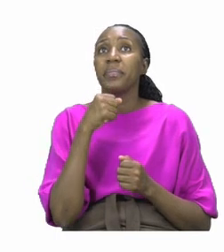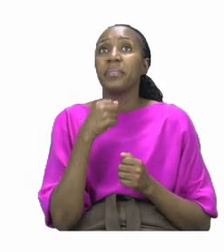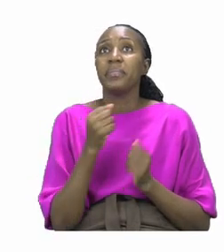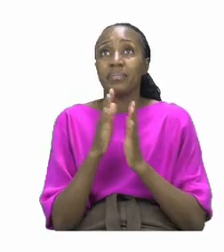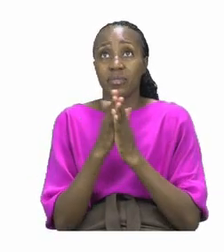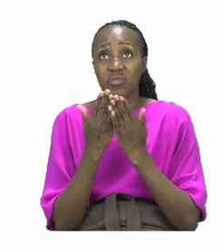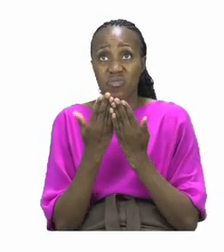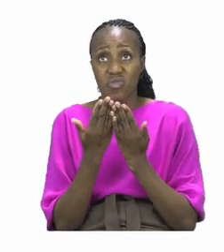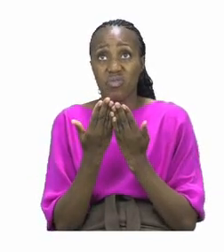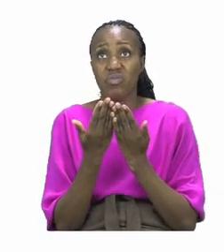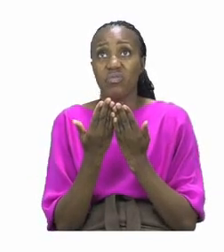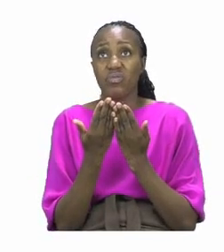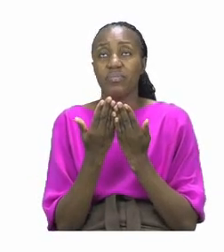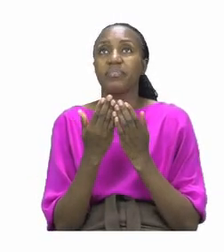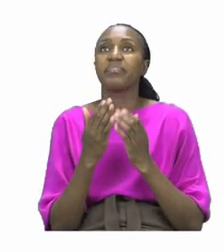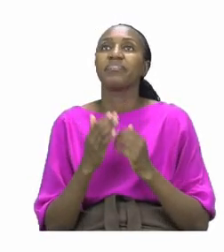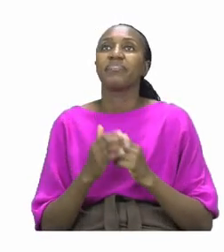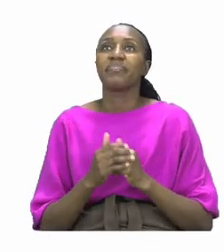pad.